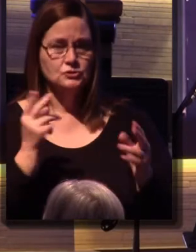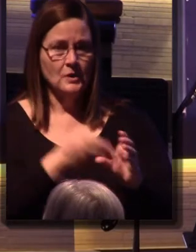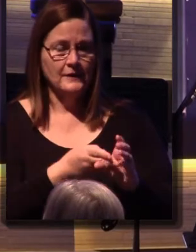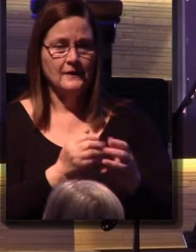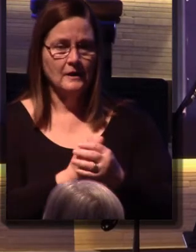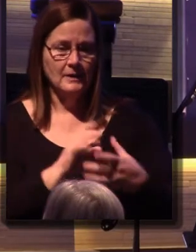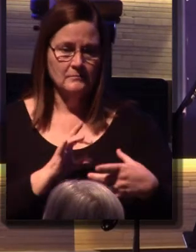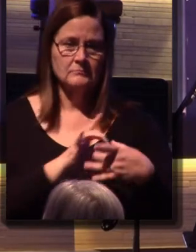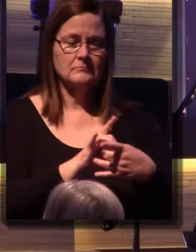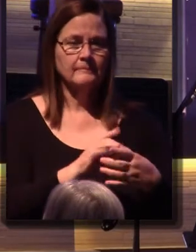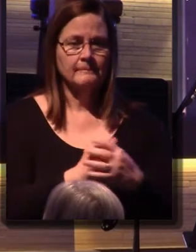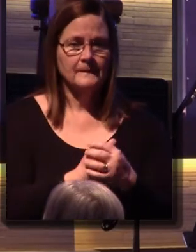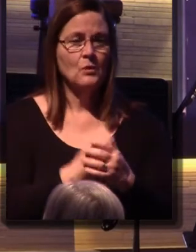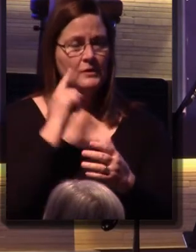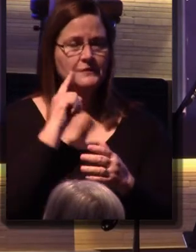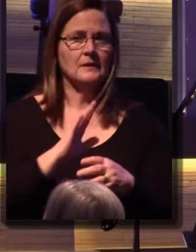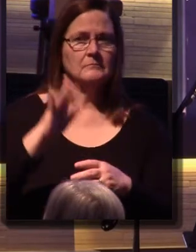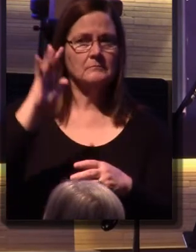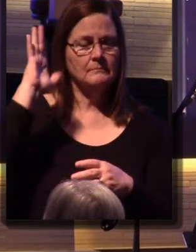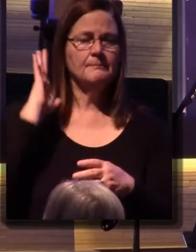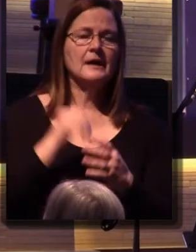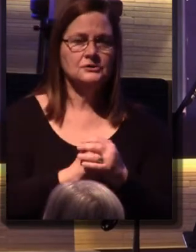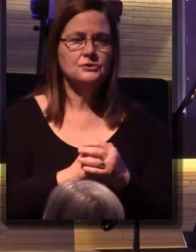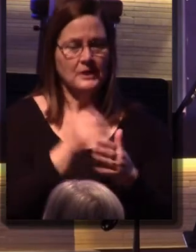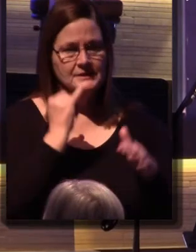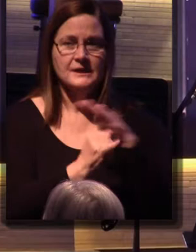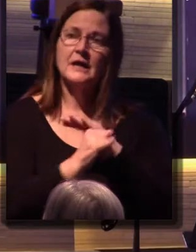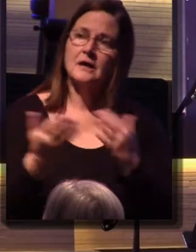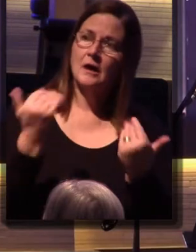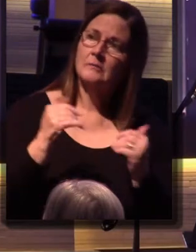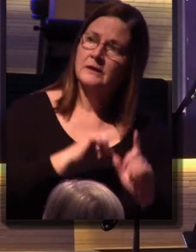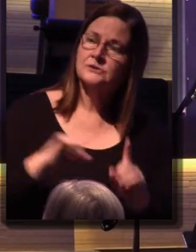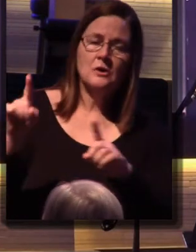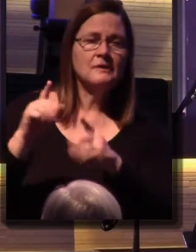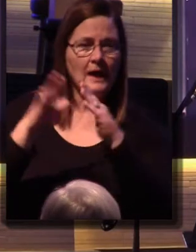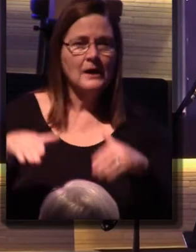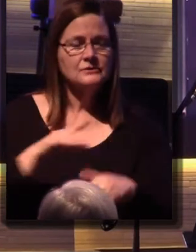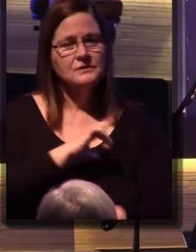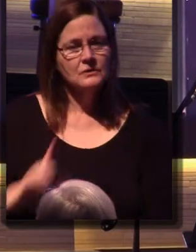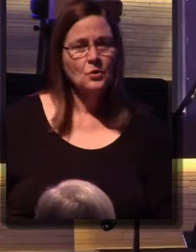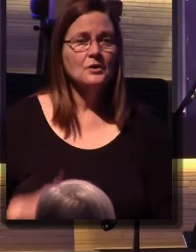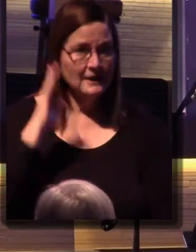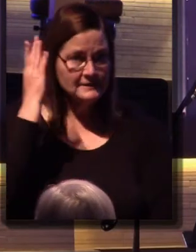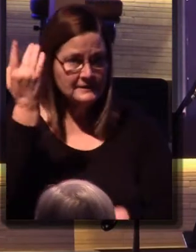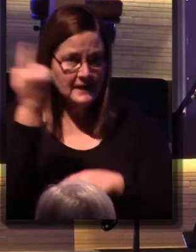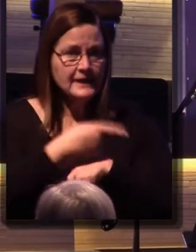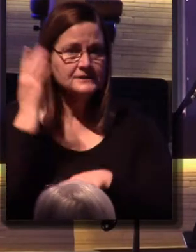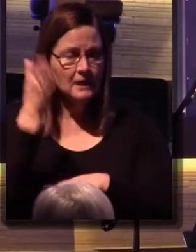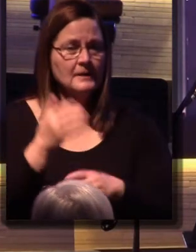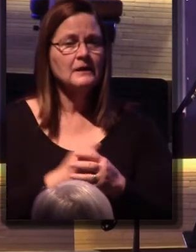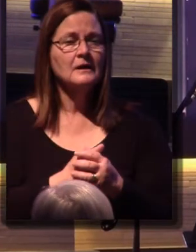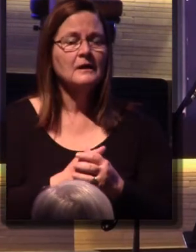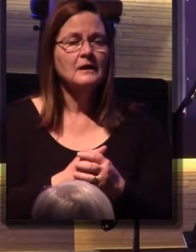and attach themselves to the house of the Lord. And we think all the way back to the beginning of Isaiah, come, let us go up to the house of the Lord, etc., etc., that